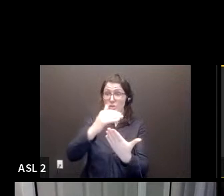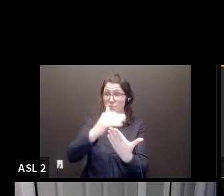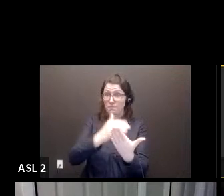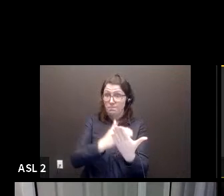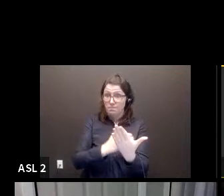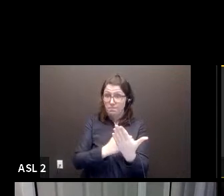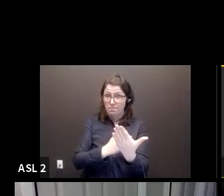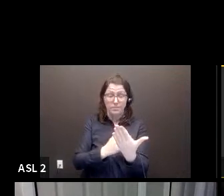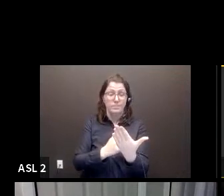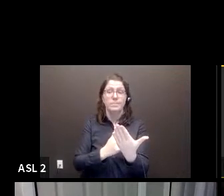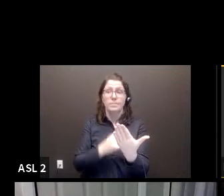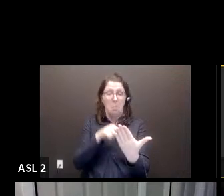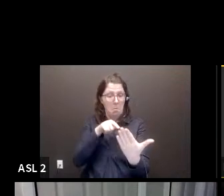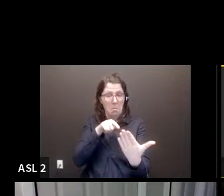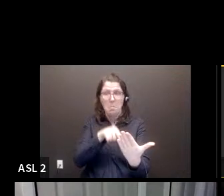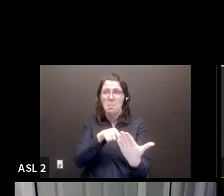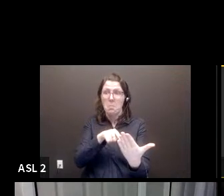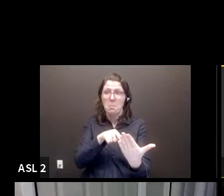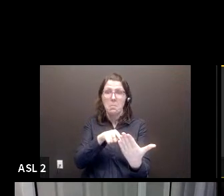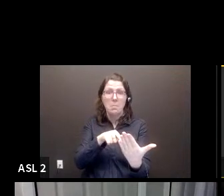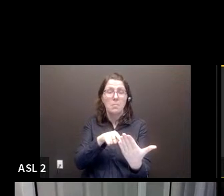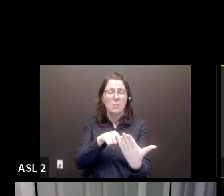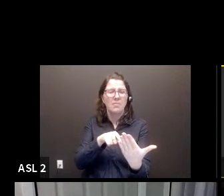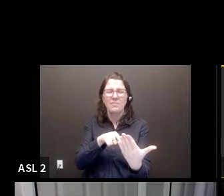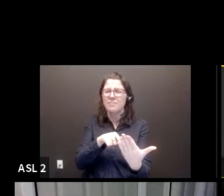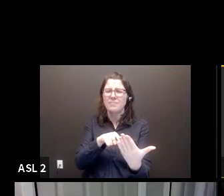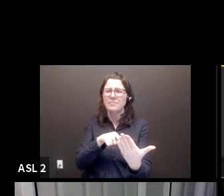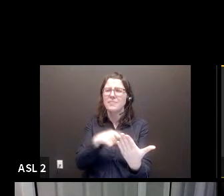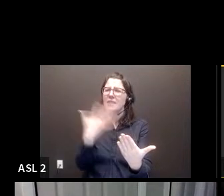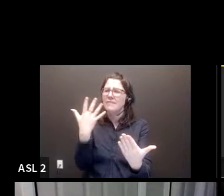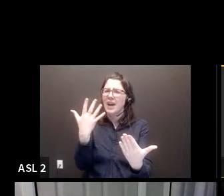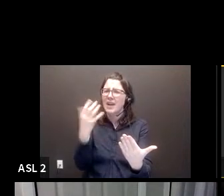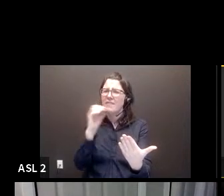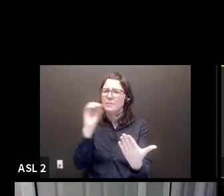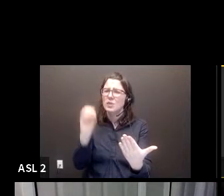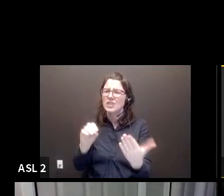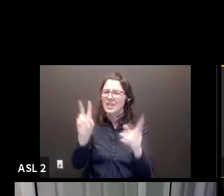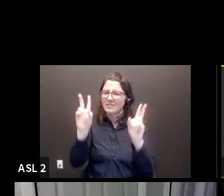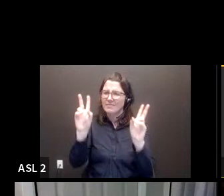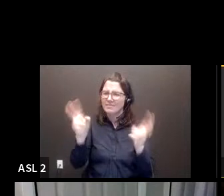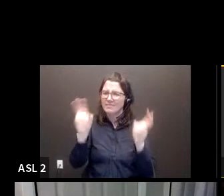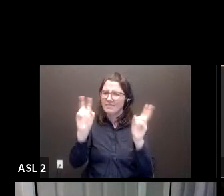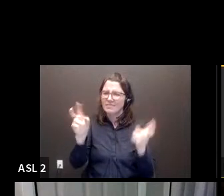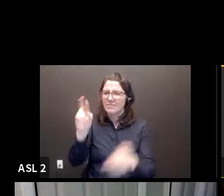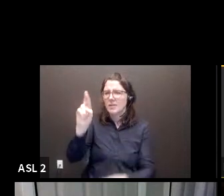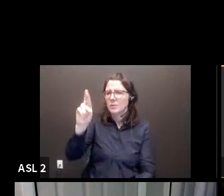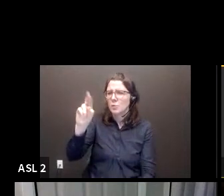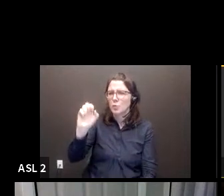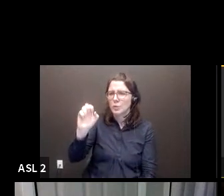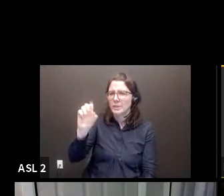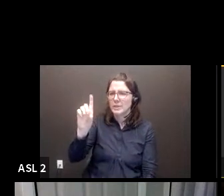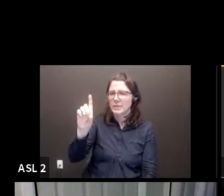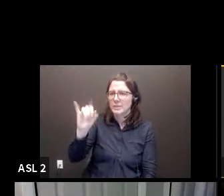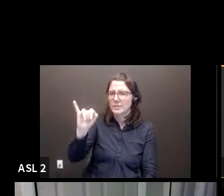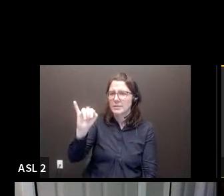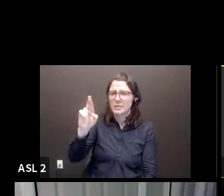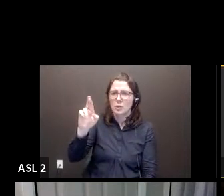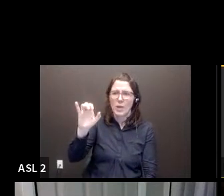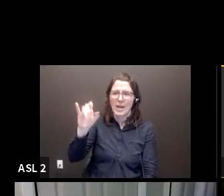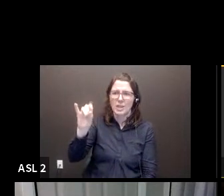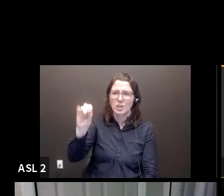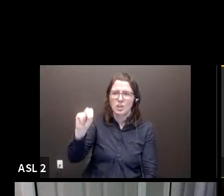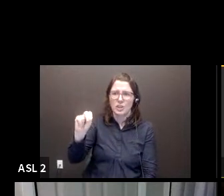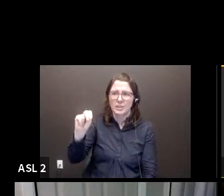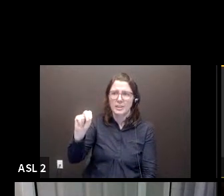five percent call uh redirection so it sounds like we really